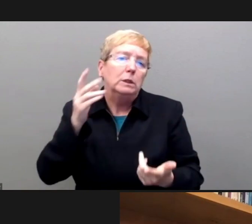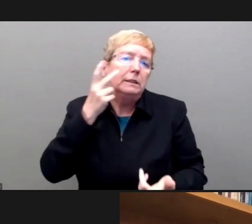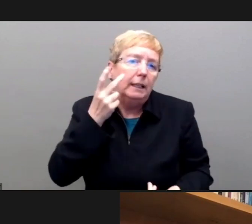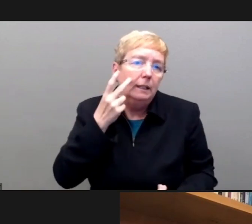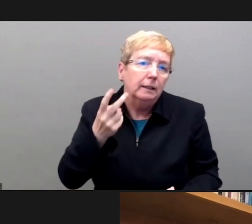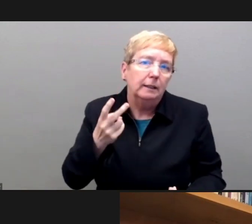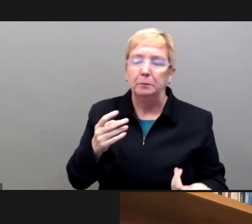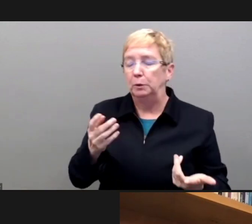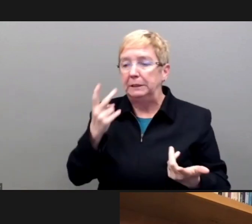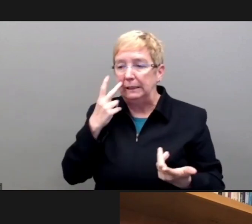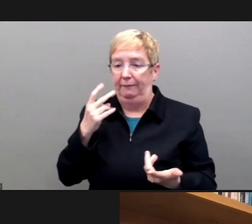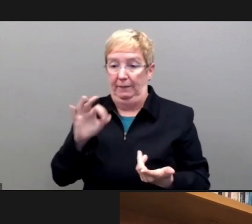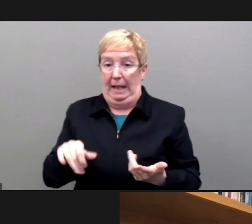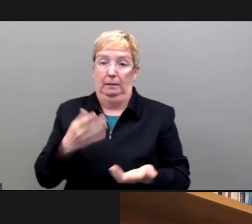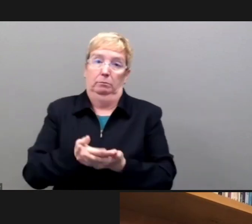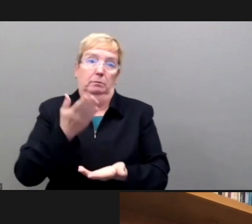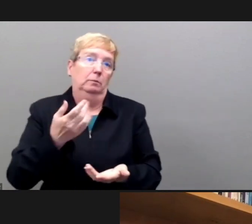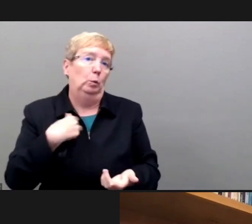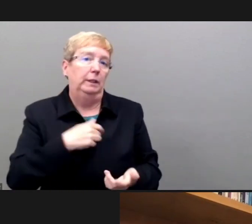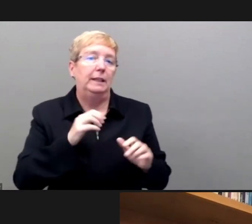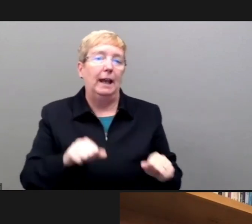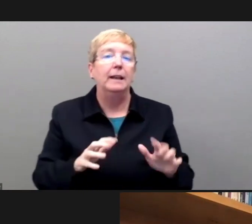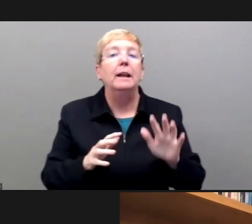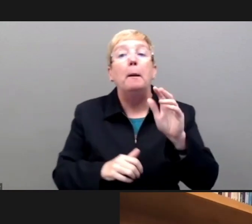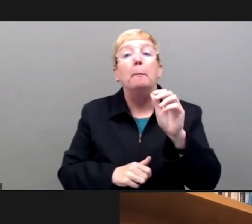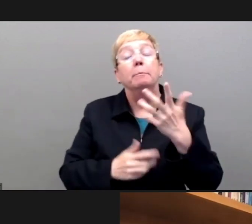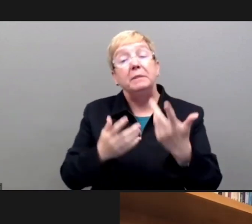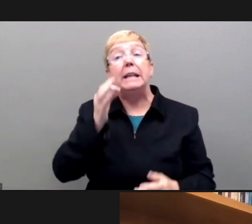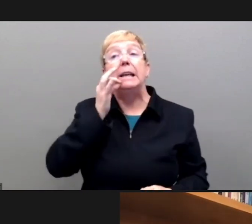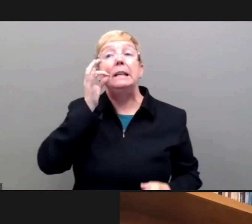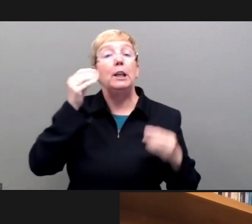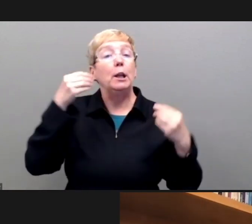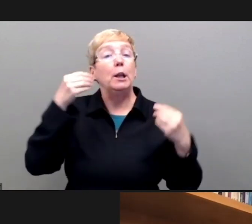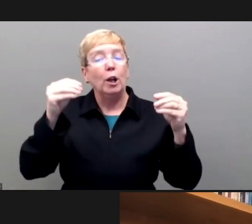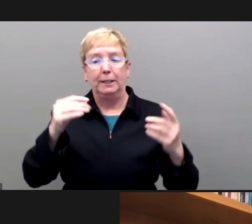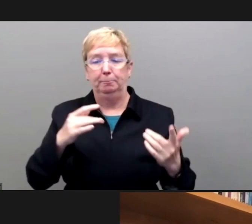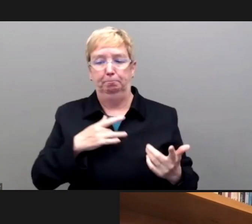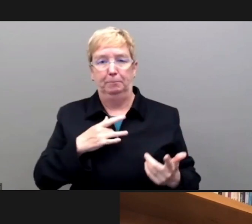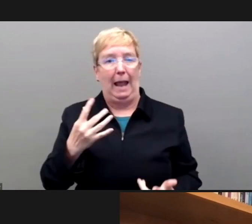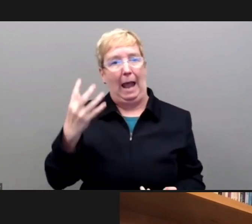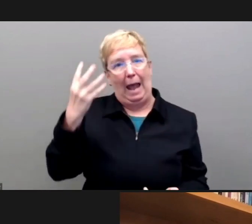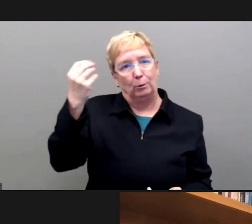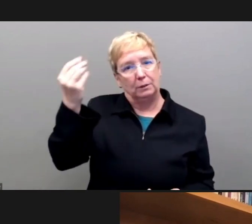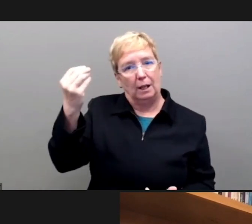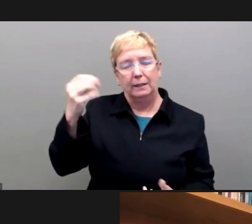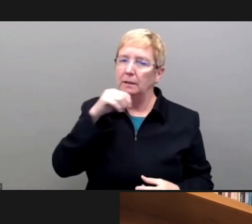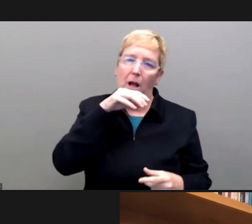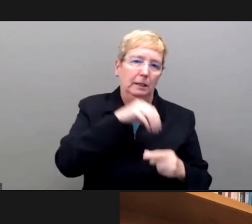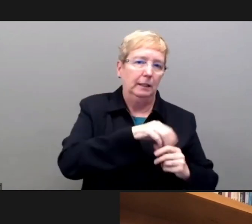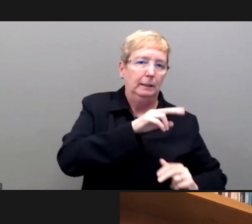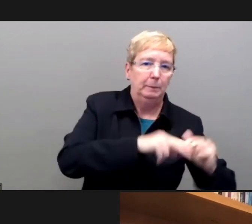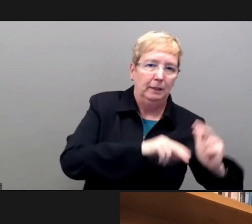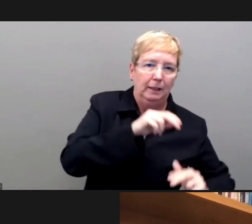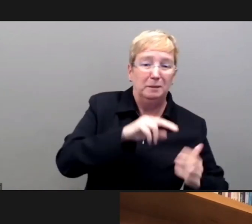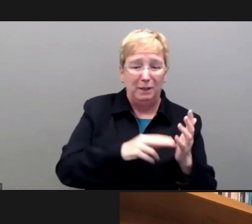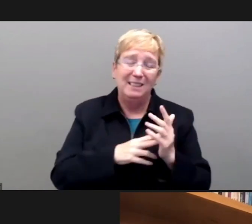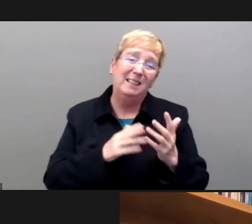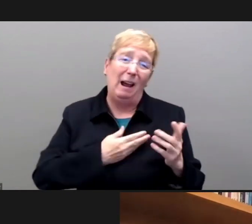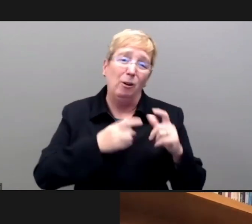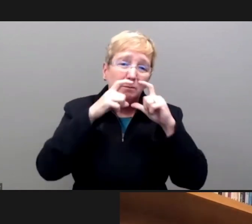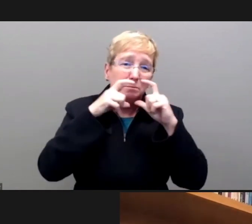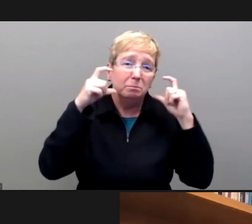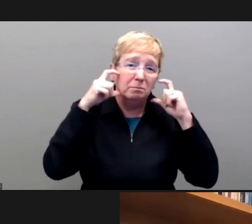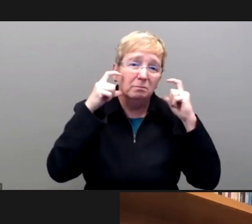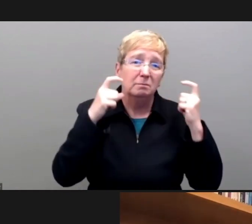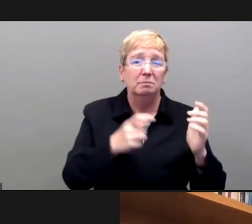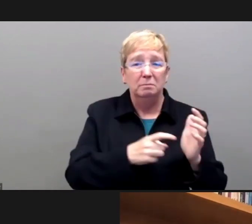market. Most of the Indian market is outside, so our mask mandate is not going to apply. But I can say, and we'll call that vendor based